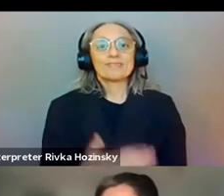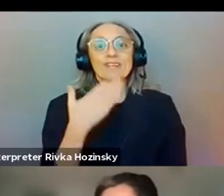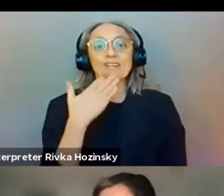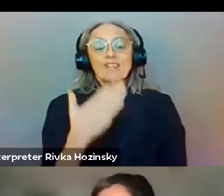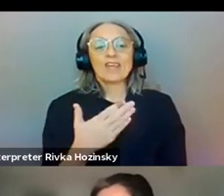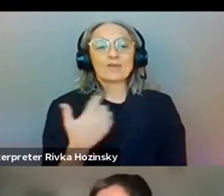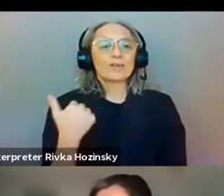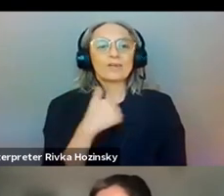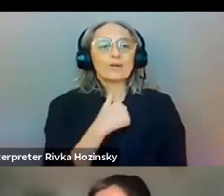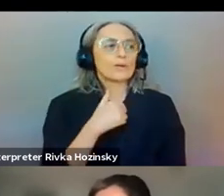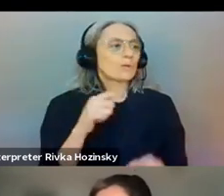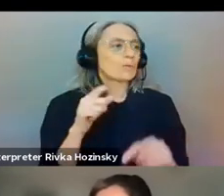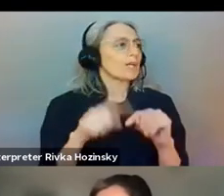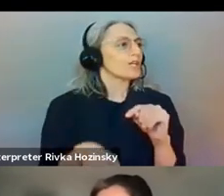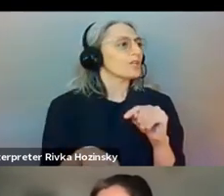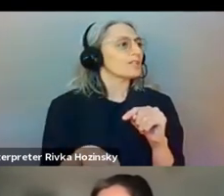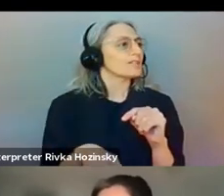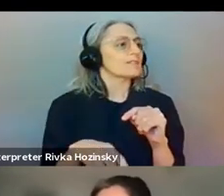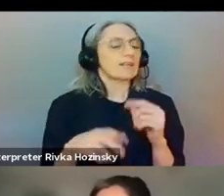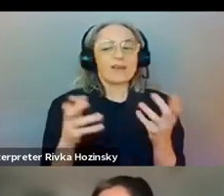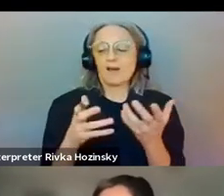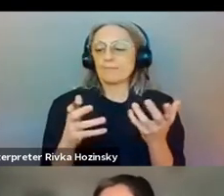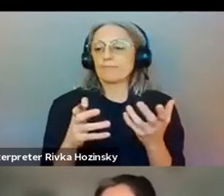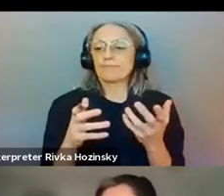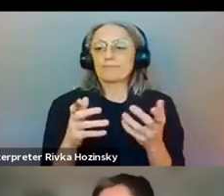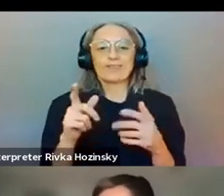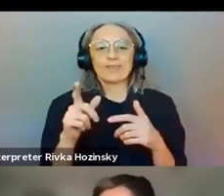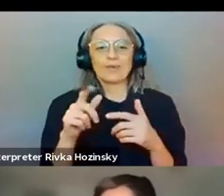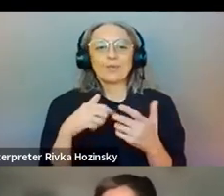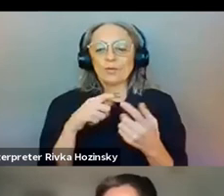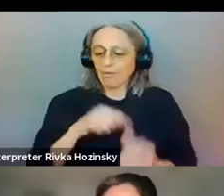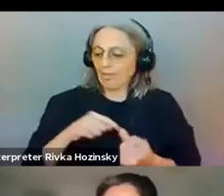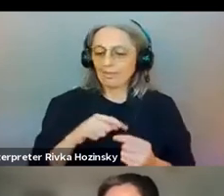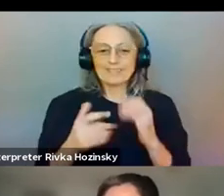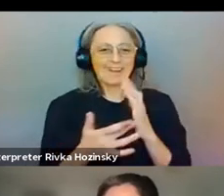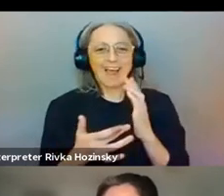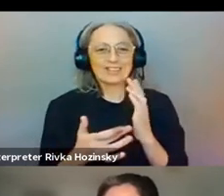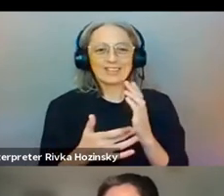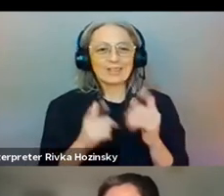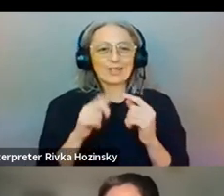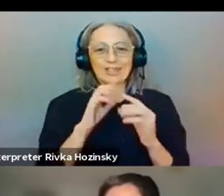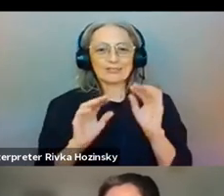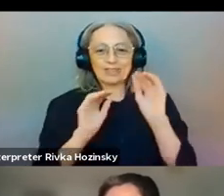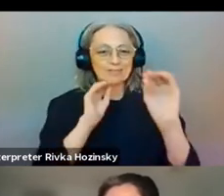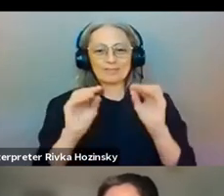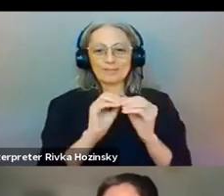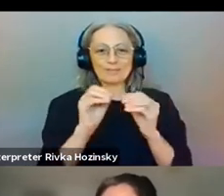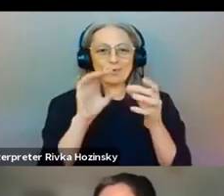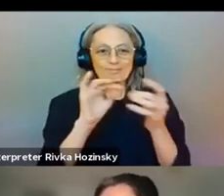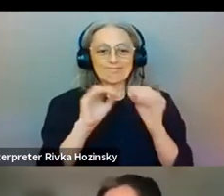Thank you. We weren't able to work out the technology to add to the manifesto, so I wanted to